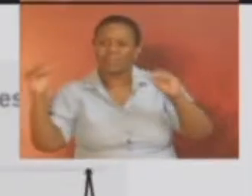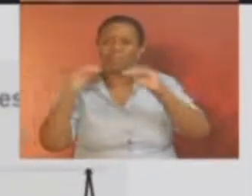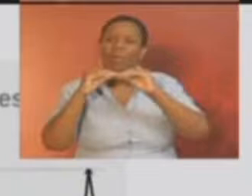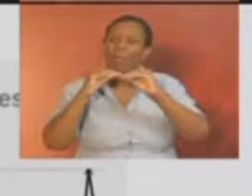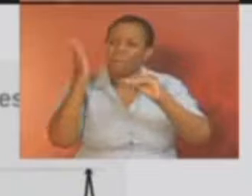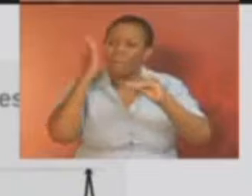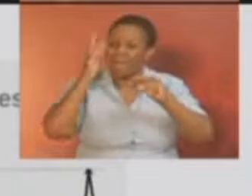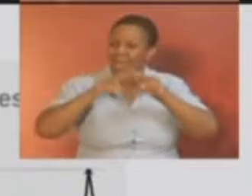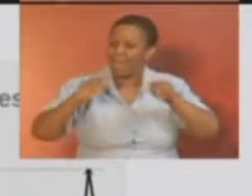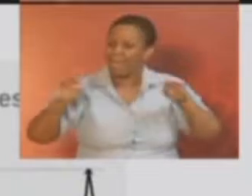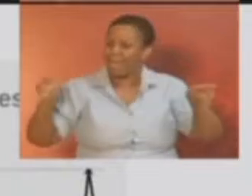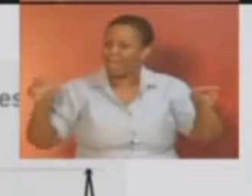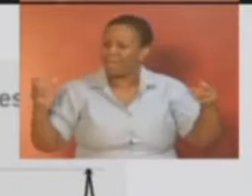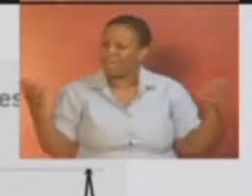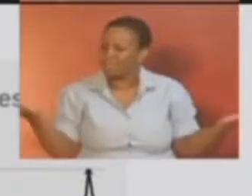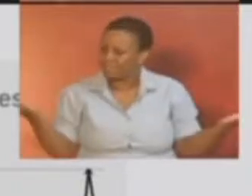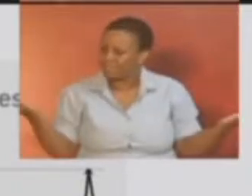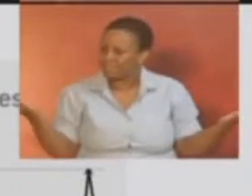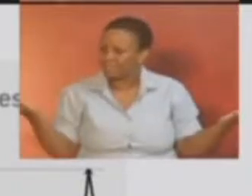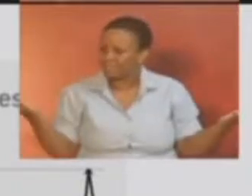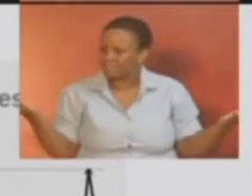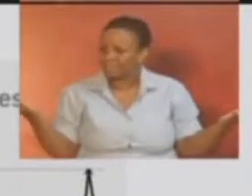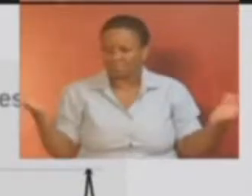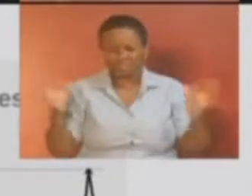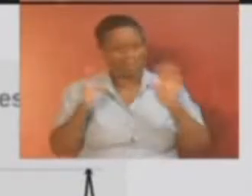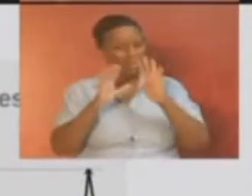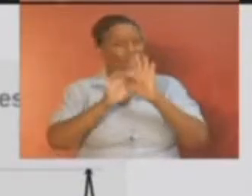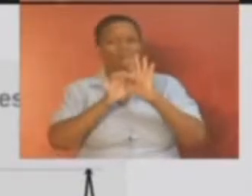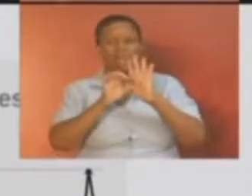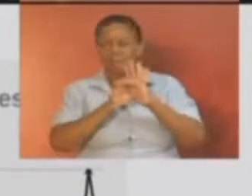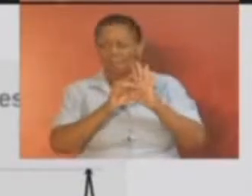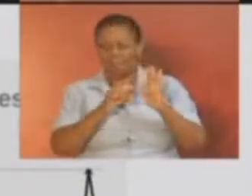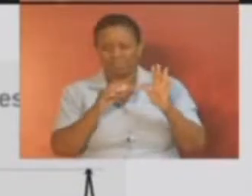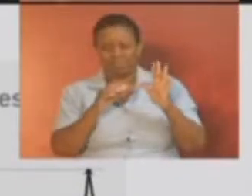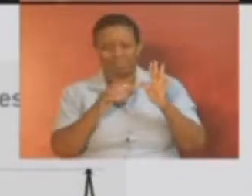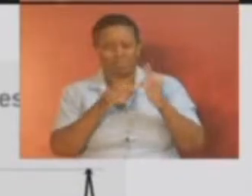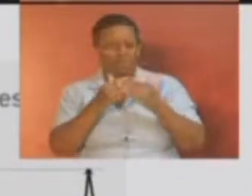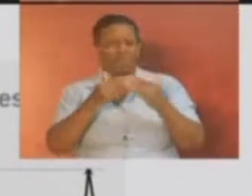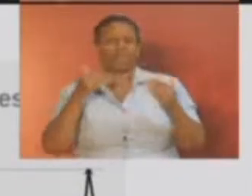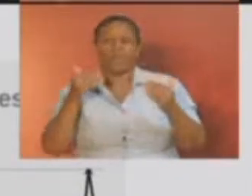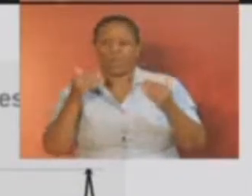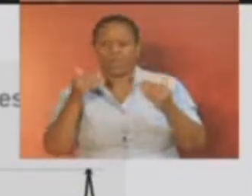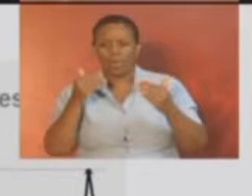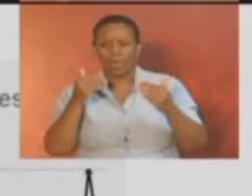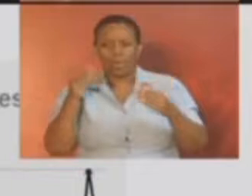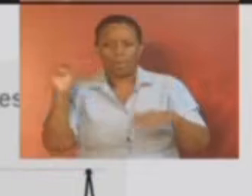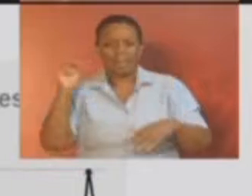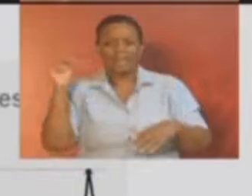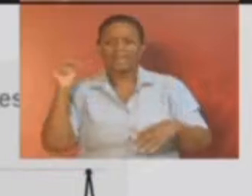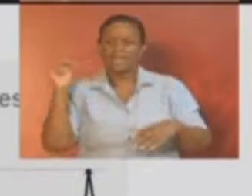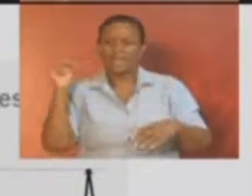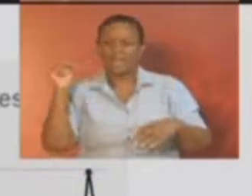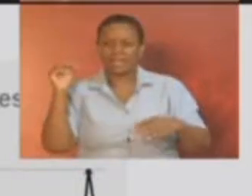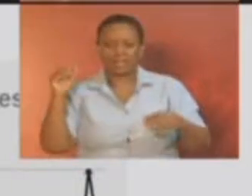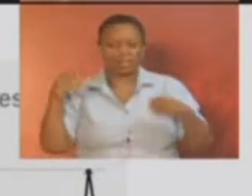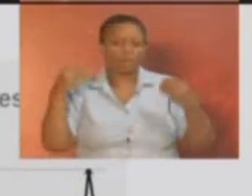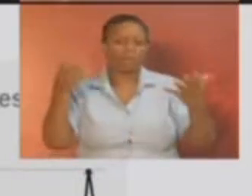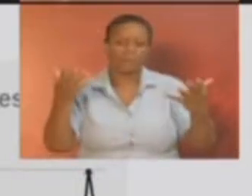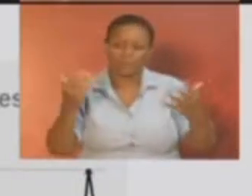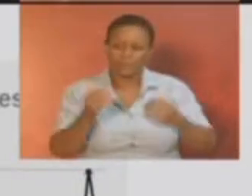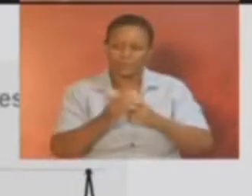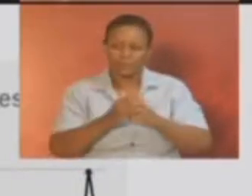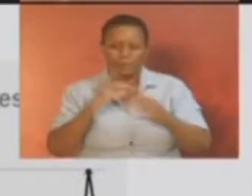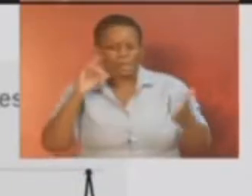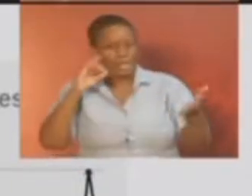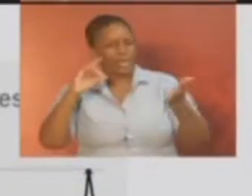If we look at a continuation of the graph that I shared on Monday, we will notice an increasing trend in terms